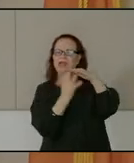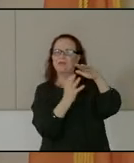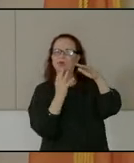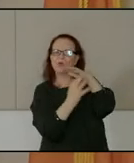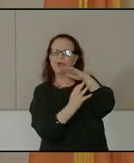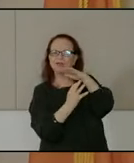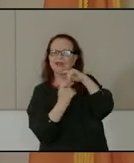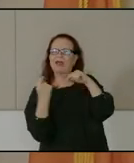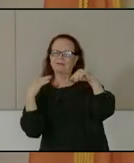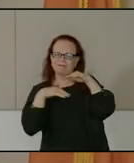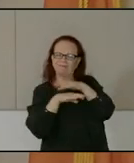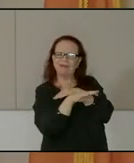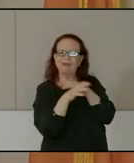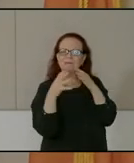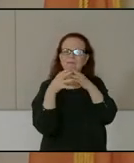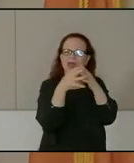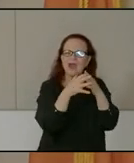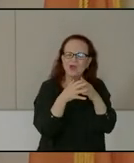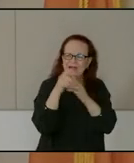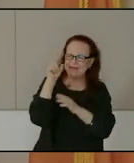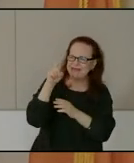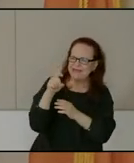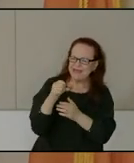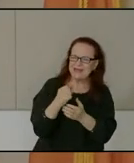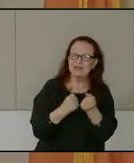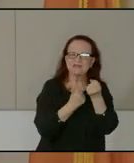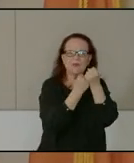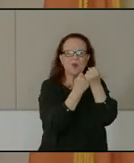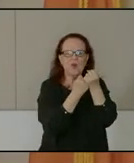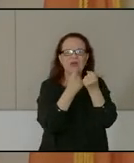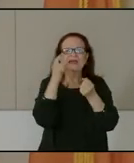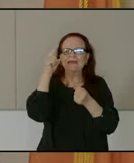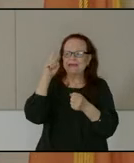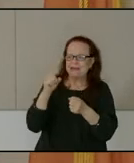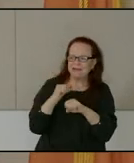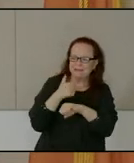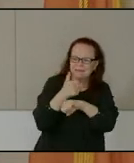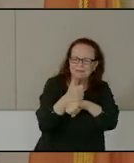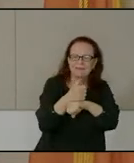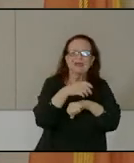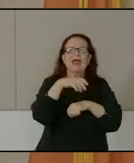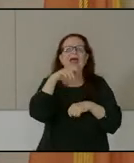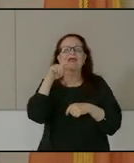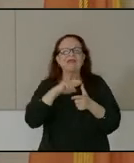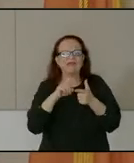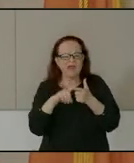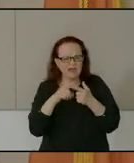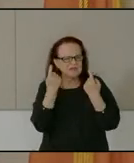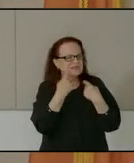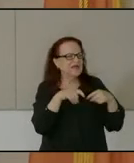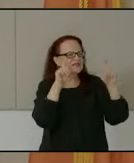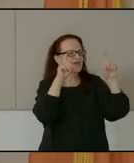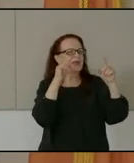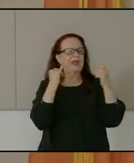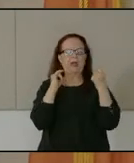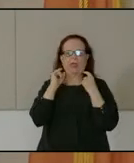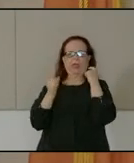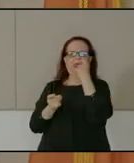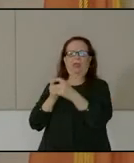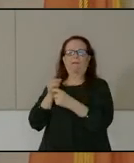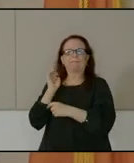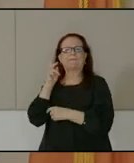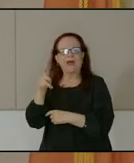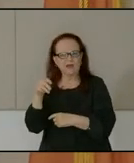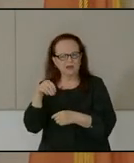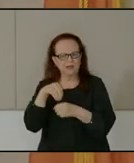coming here, needing support, needing to set up a foundation, and then giving back to the community. And that's really what the Office of